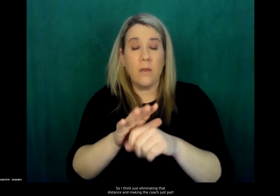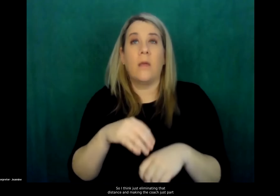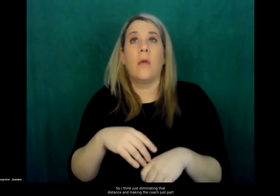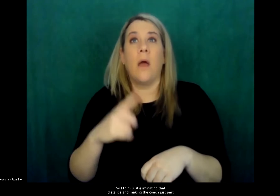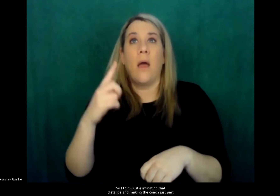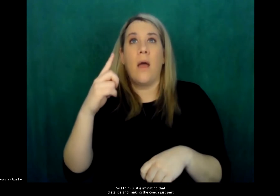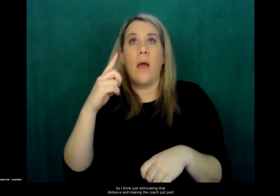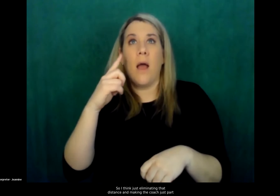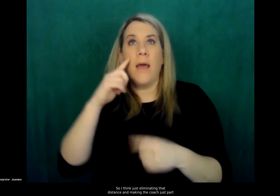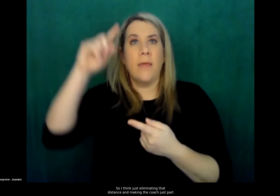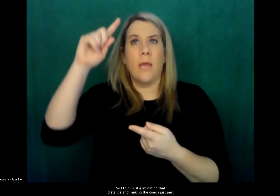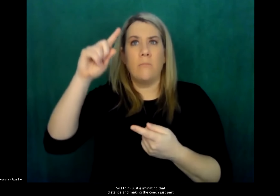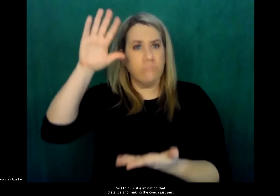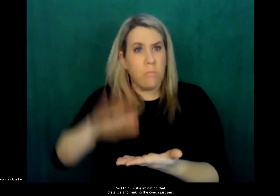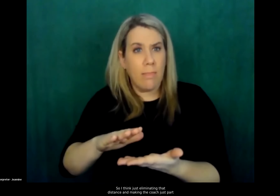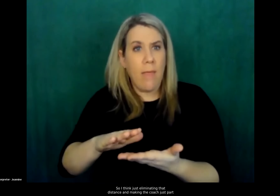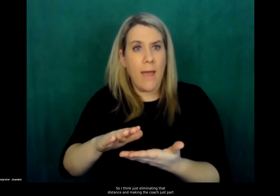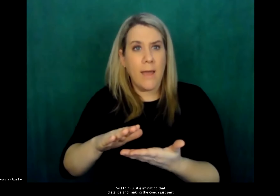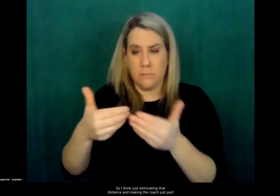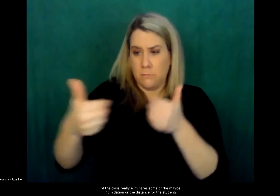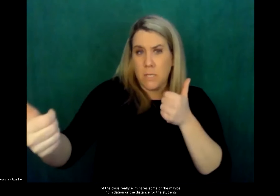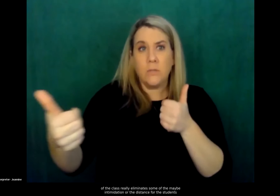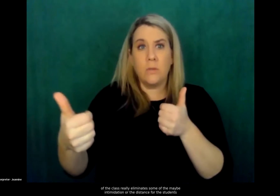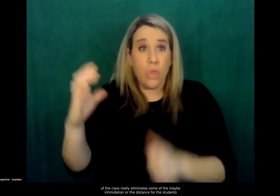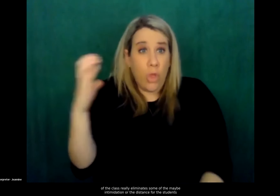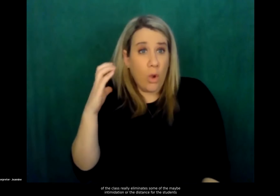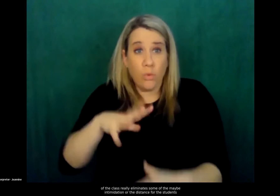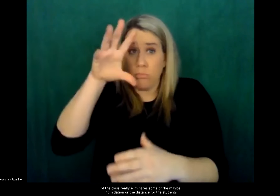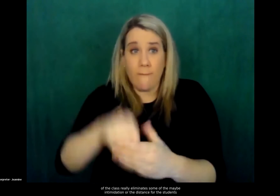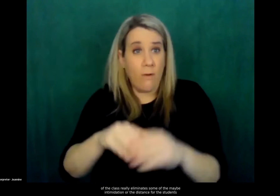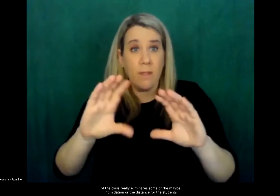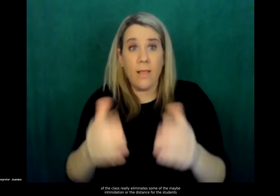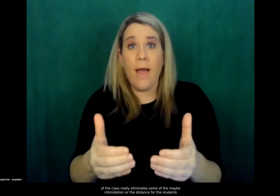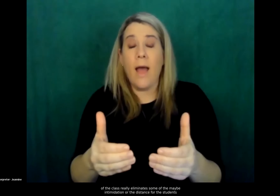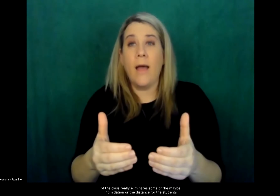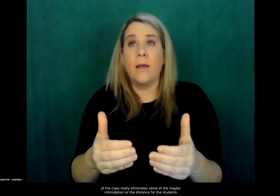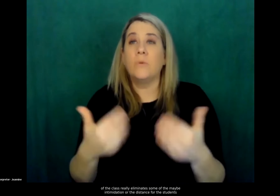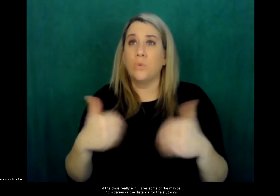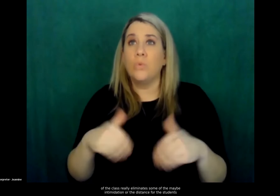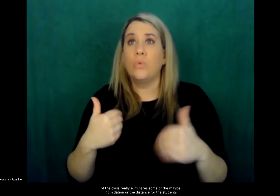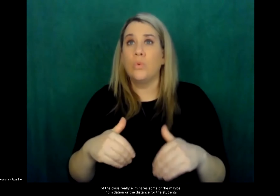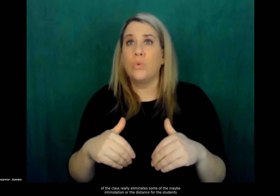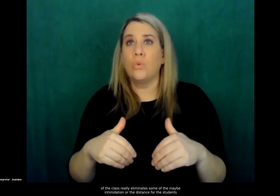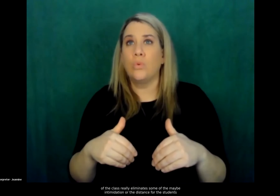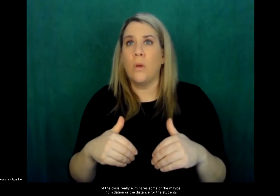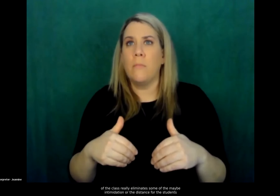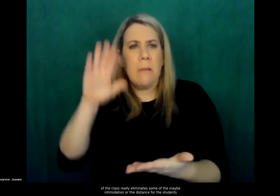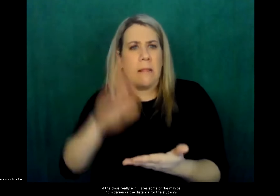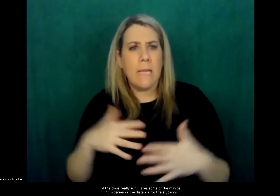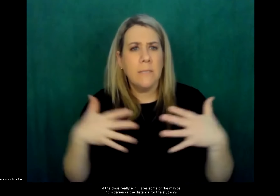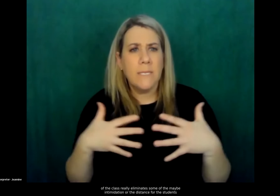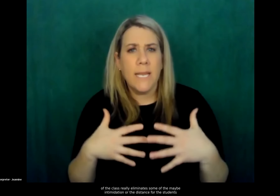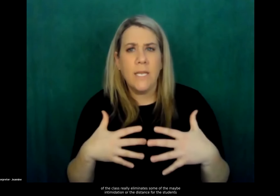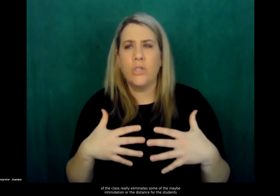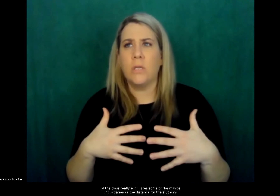eliminating that distance and making the coach just part of the class really eliminates some of the maybe intimidation or the